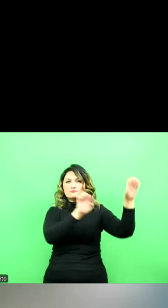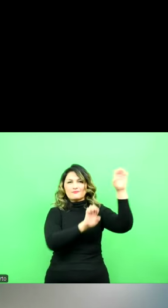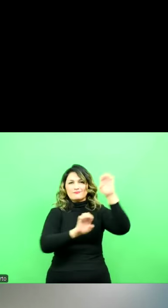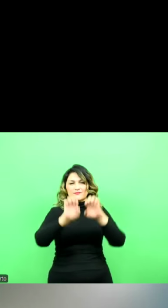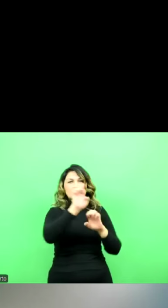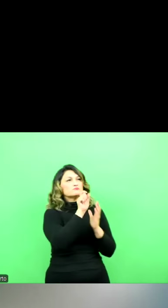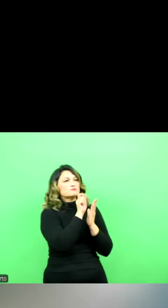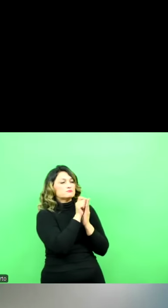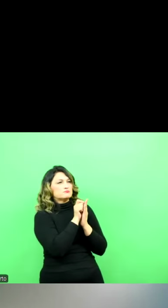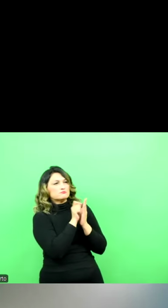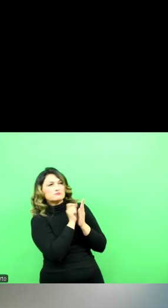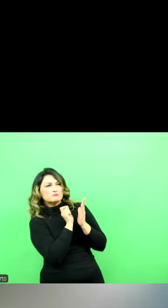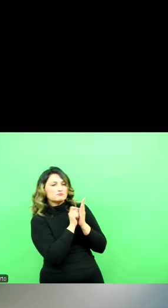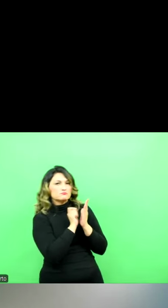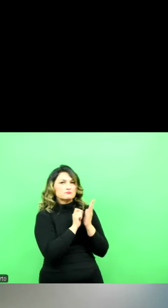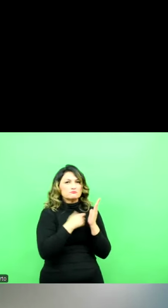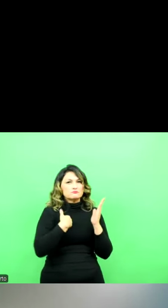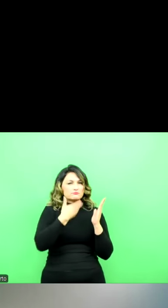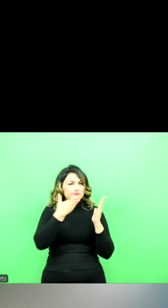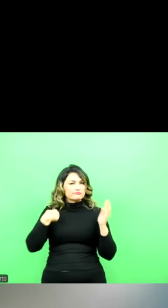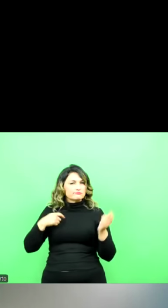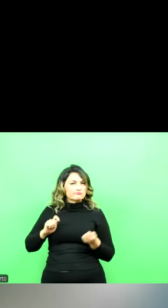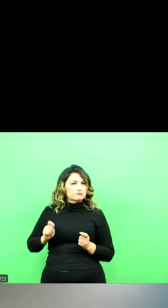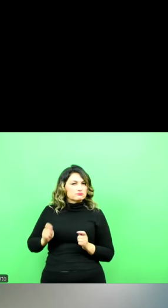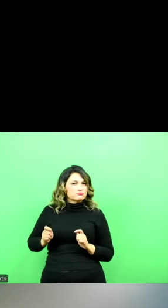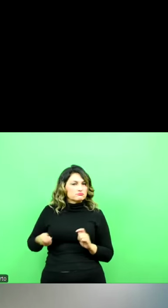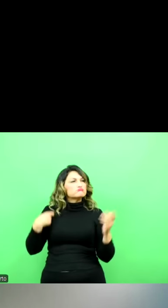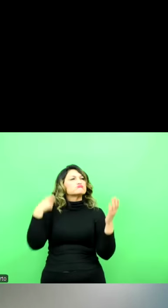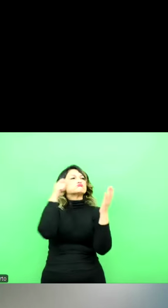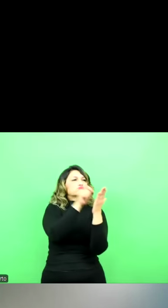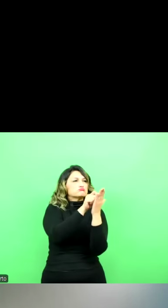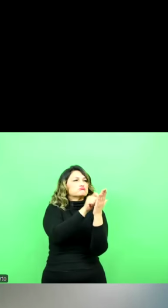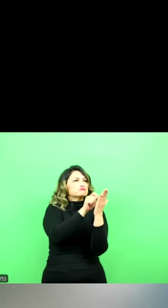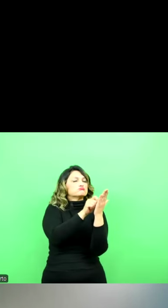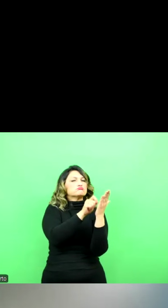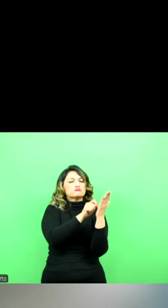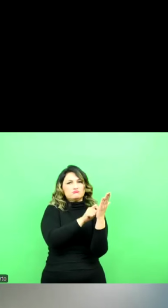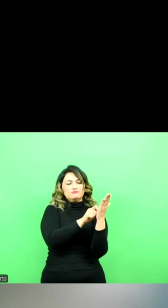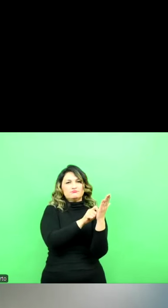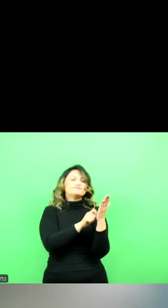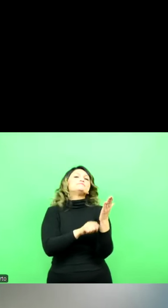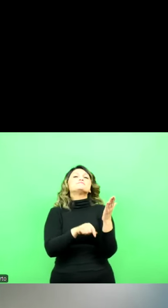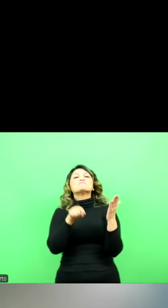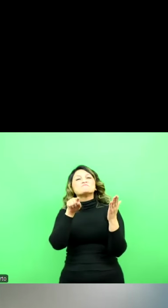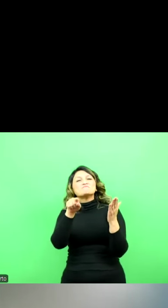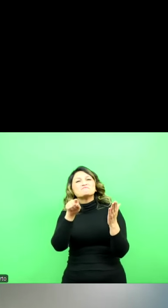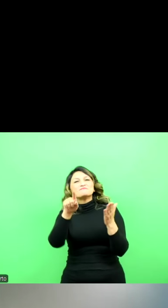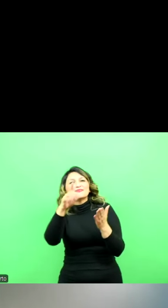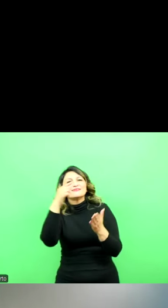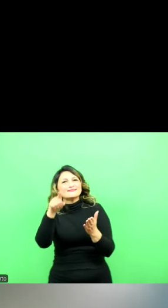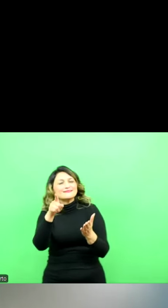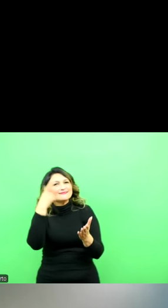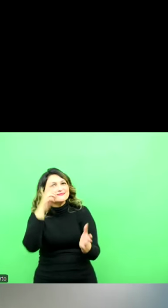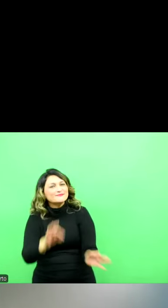So this has to do with evaluating hospitals and then having a multi-hazard